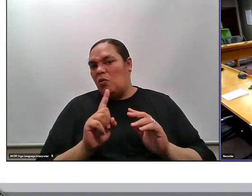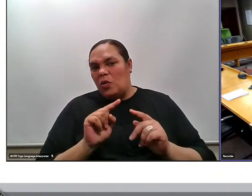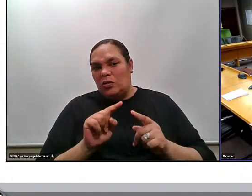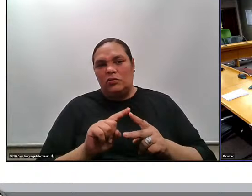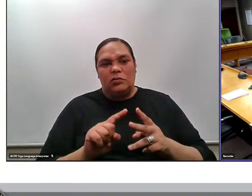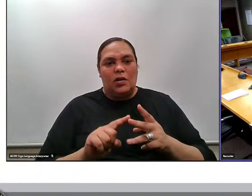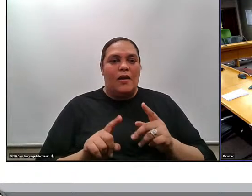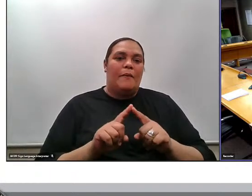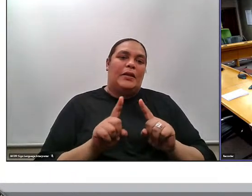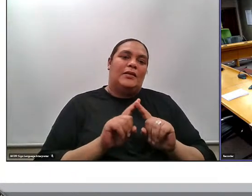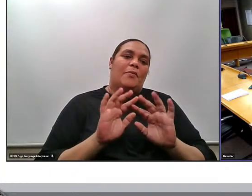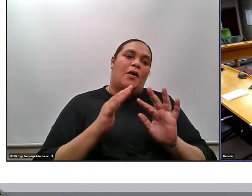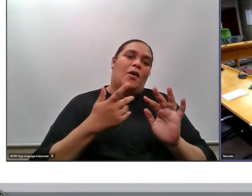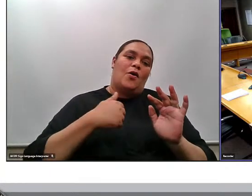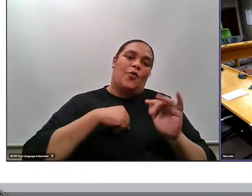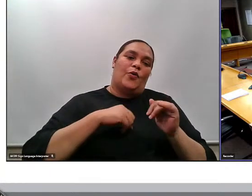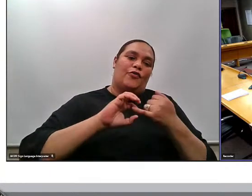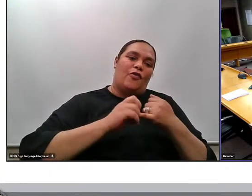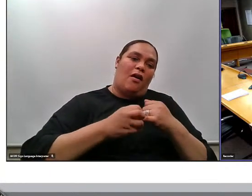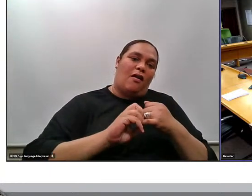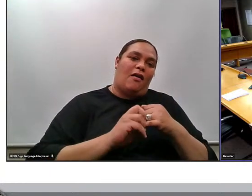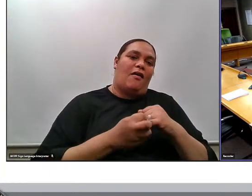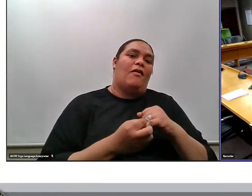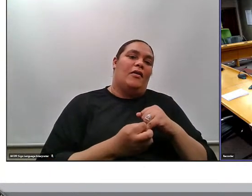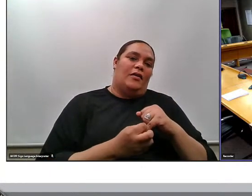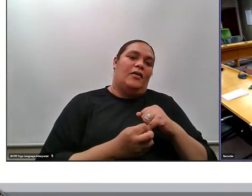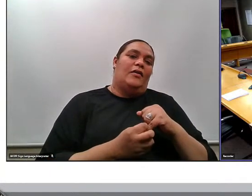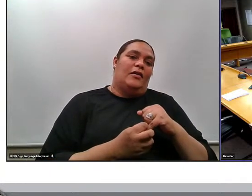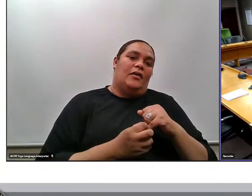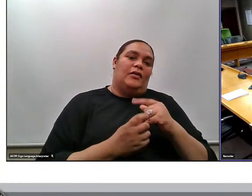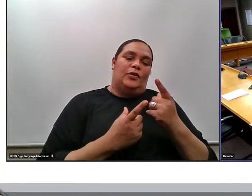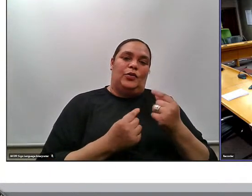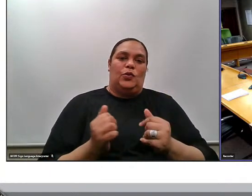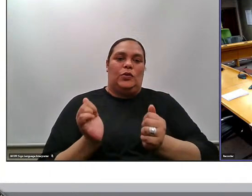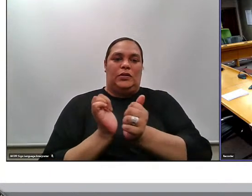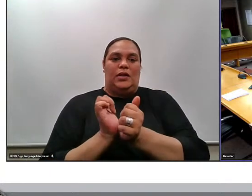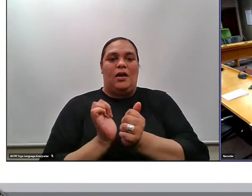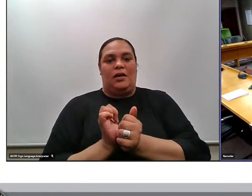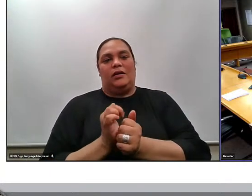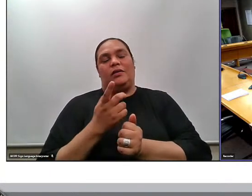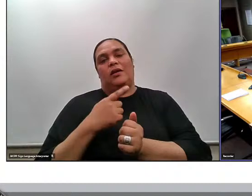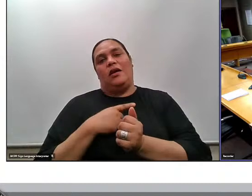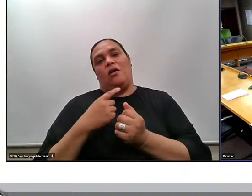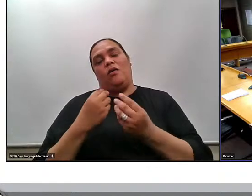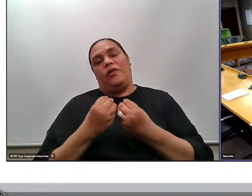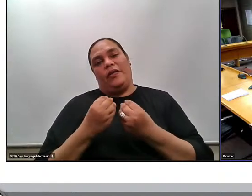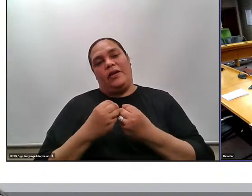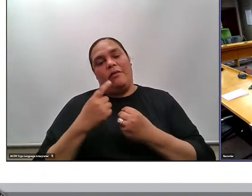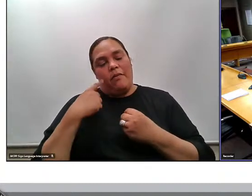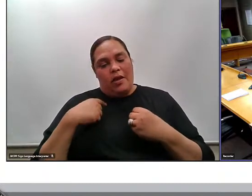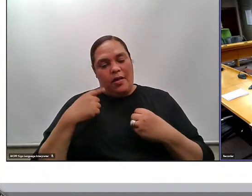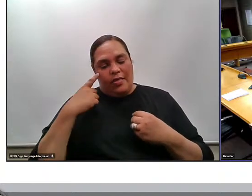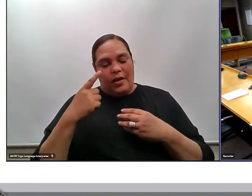but also how do we try and tighten, I think,